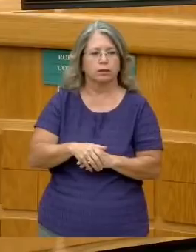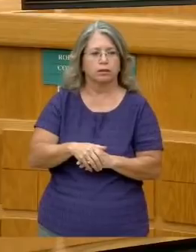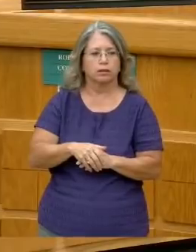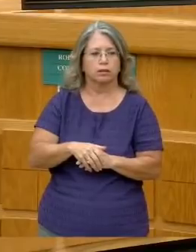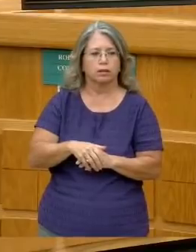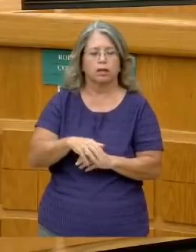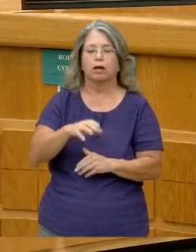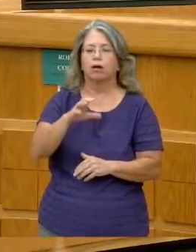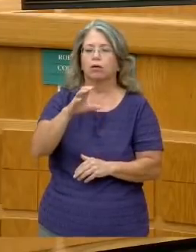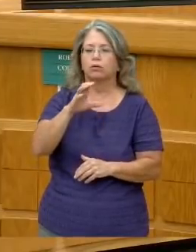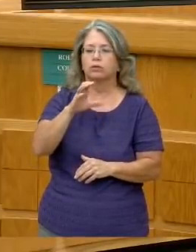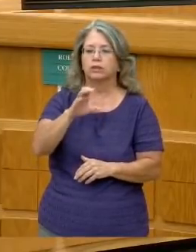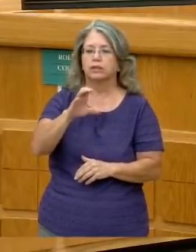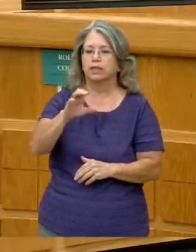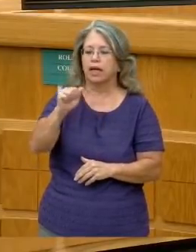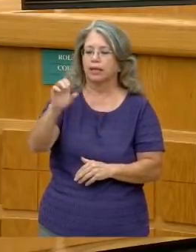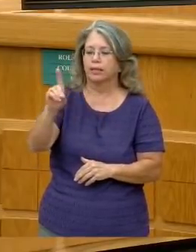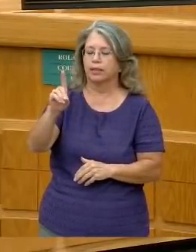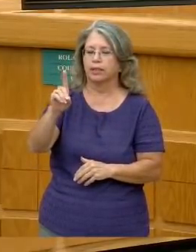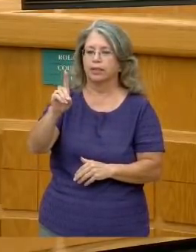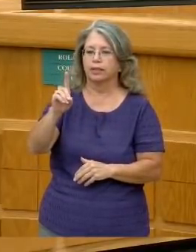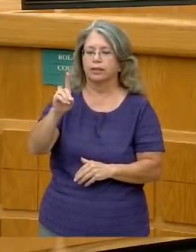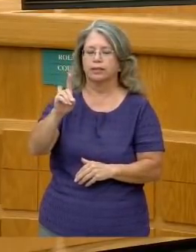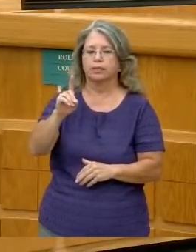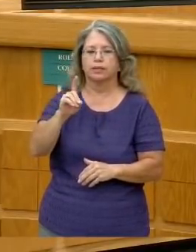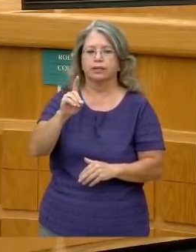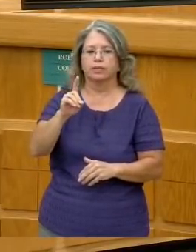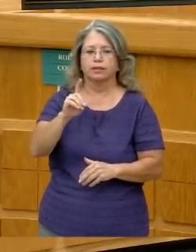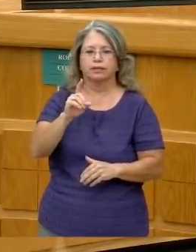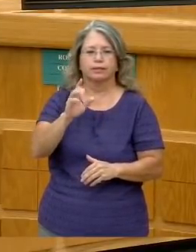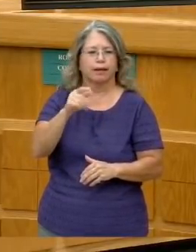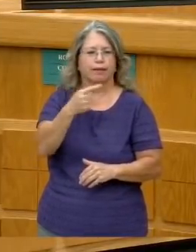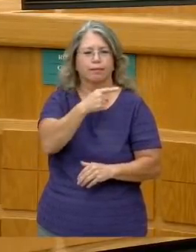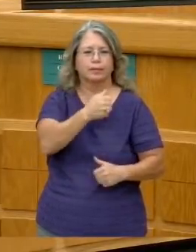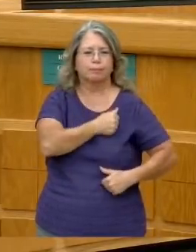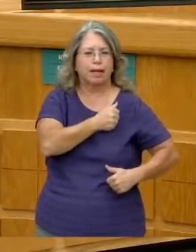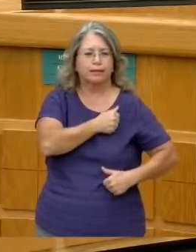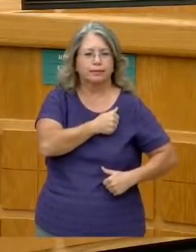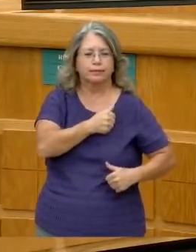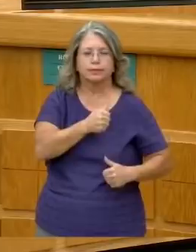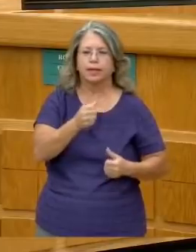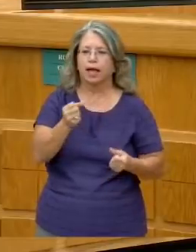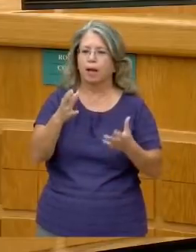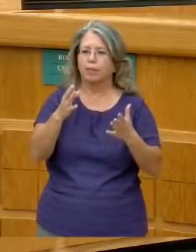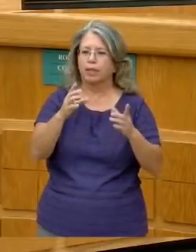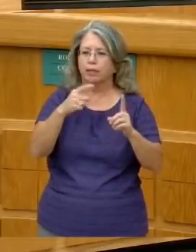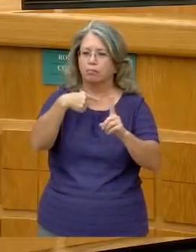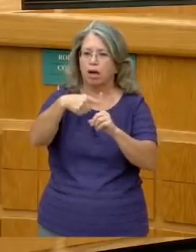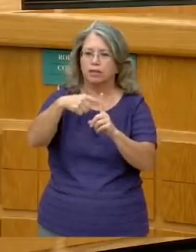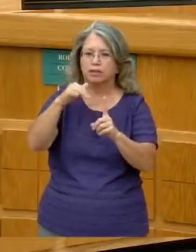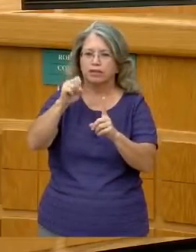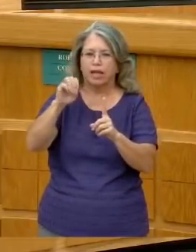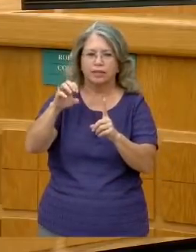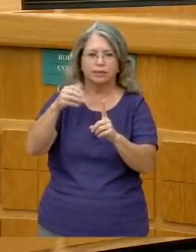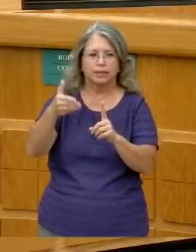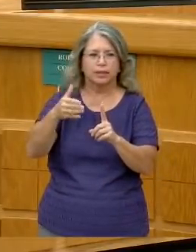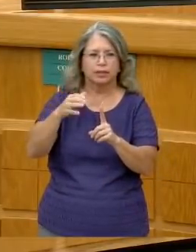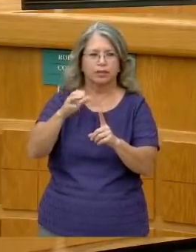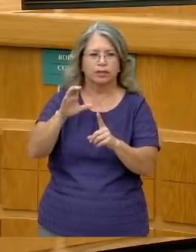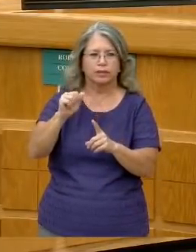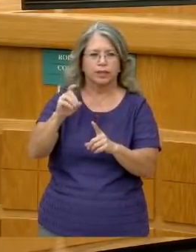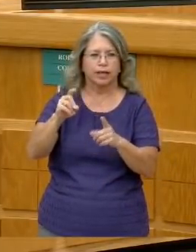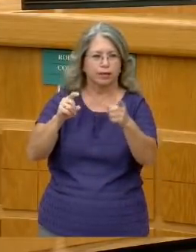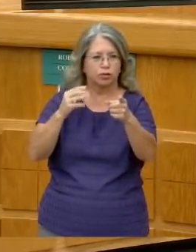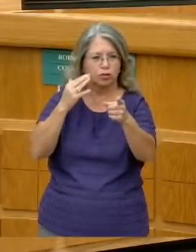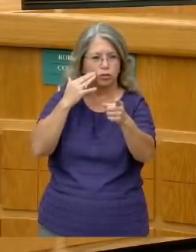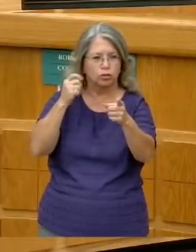Yes. Sorry. The Army Depot? Oh, the CCAD? Yes. How many positive cases at CCAD? Do you know, Judge? Yeah,